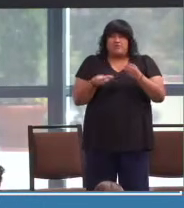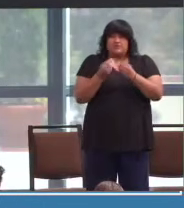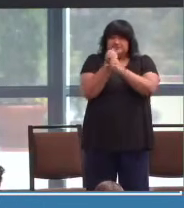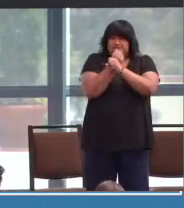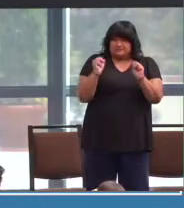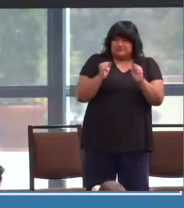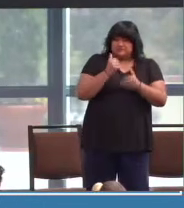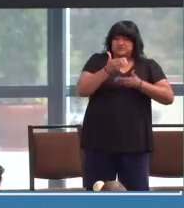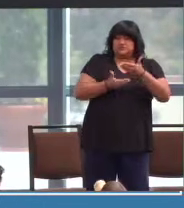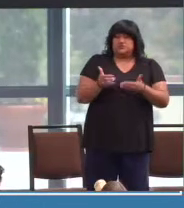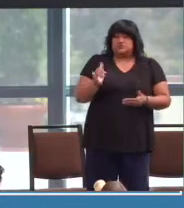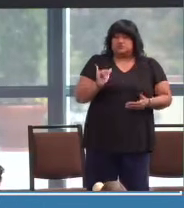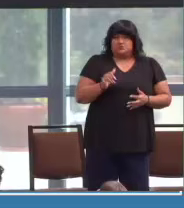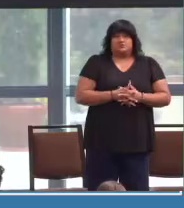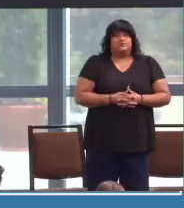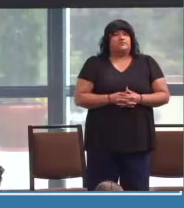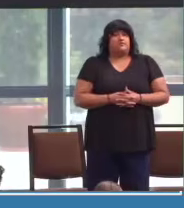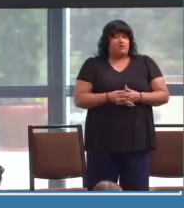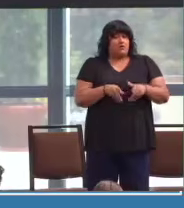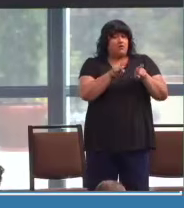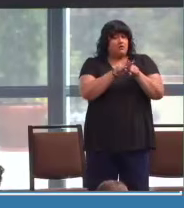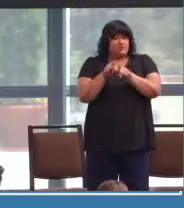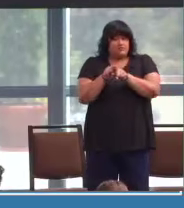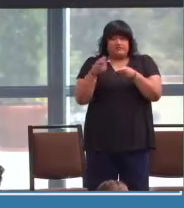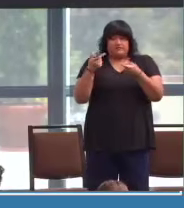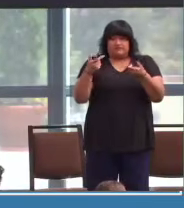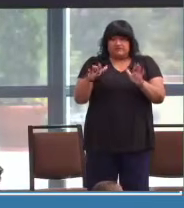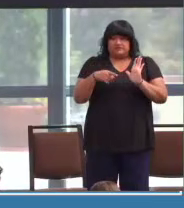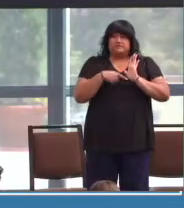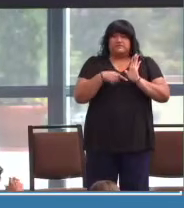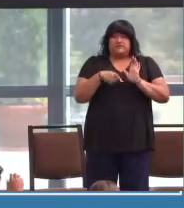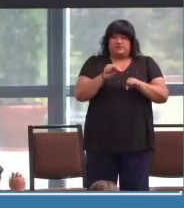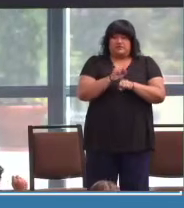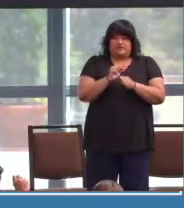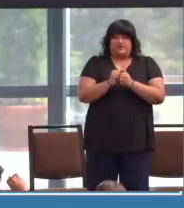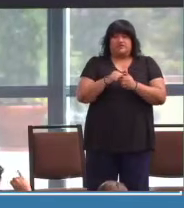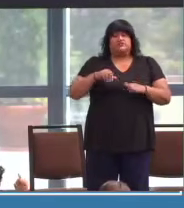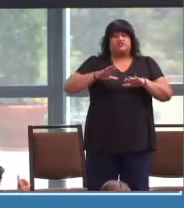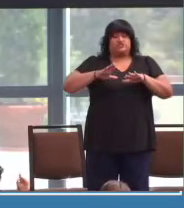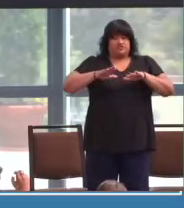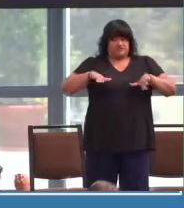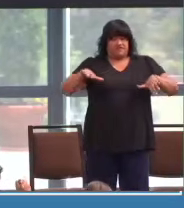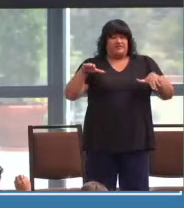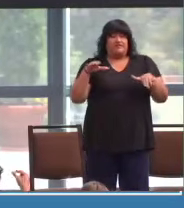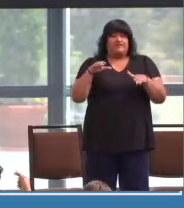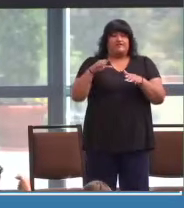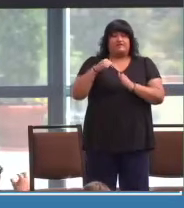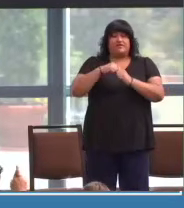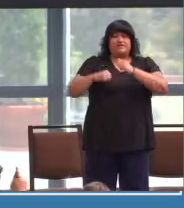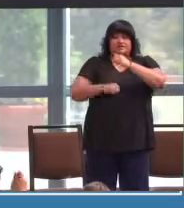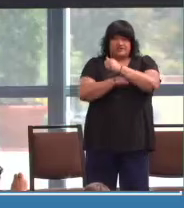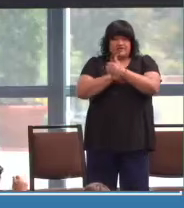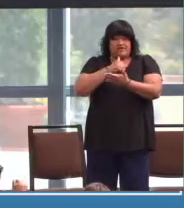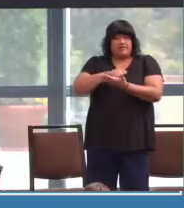well. And I also sit and help the Sjogren's Foundation. We're working on the good practice statements to help